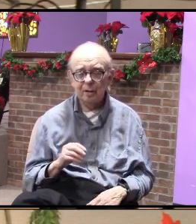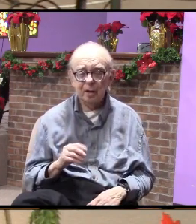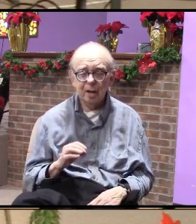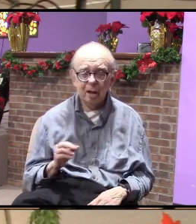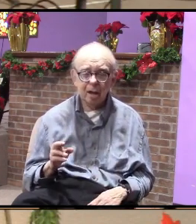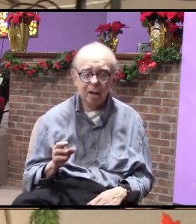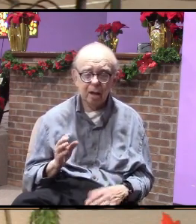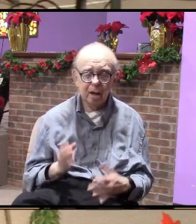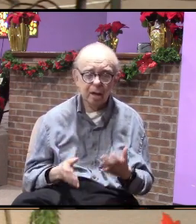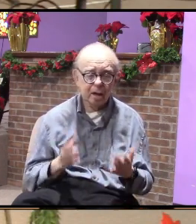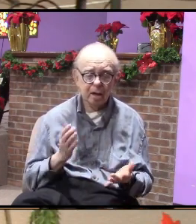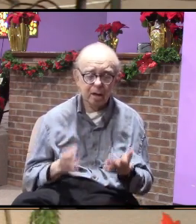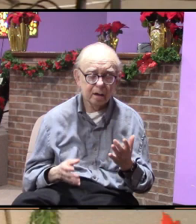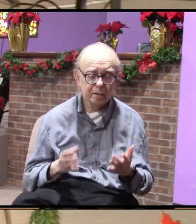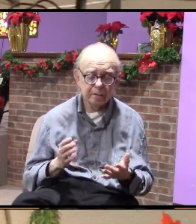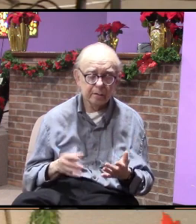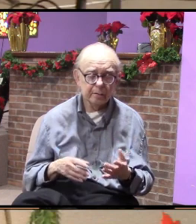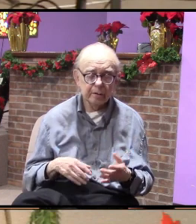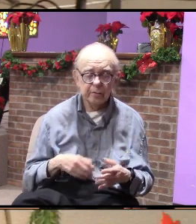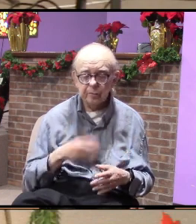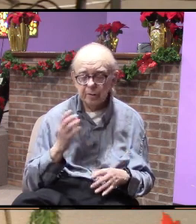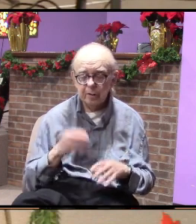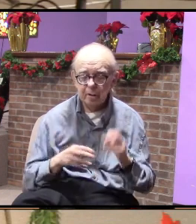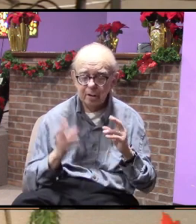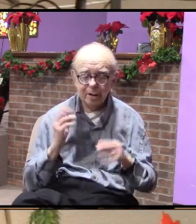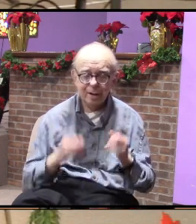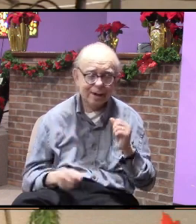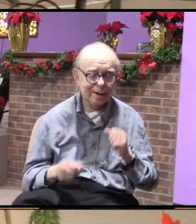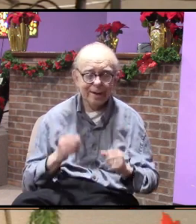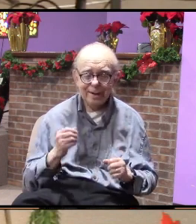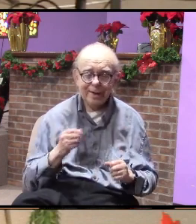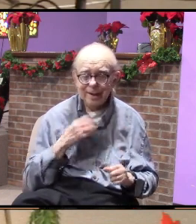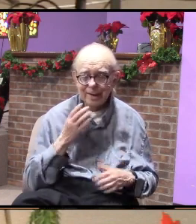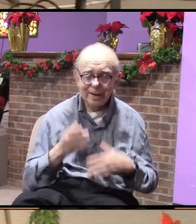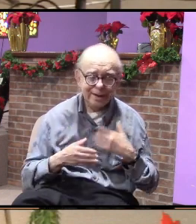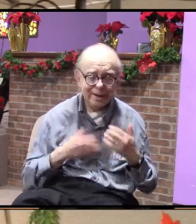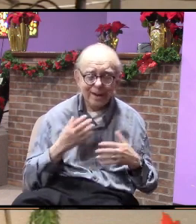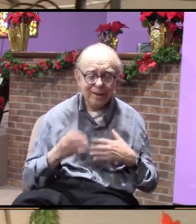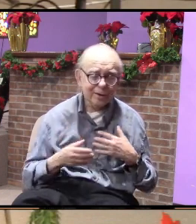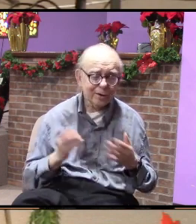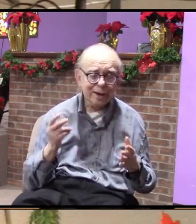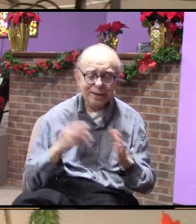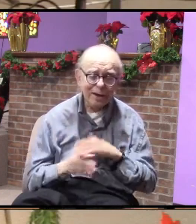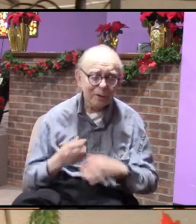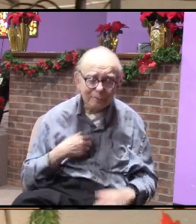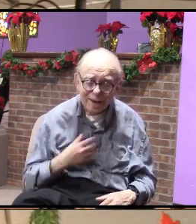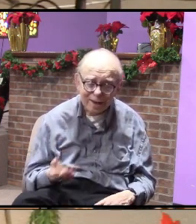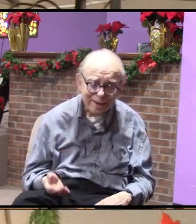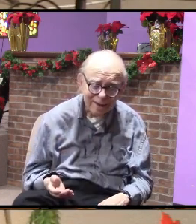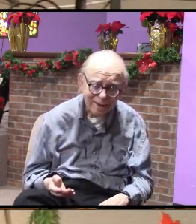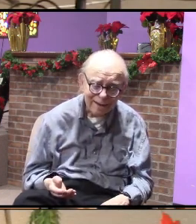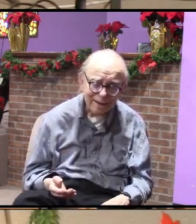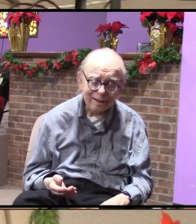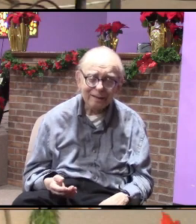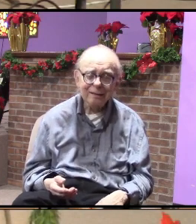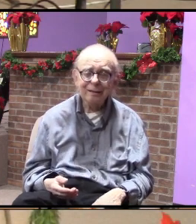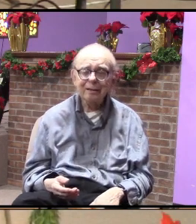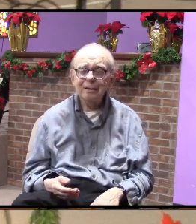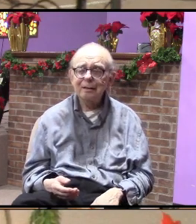Or maybe they might be screaming and hollering, help me, they're going to kill me.